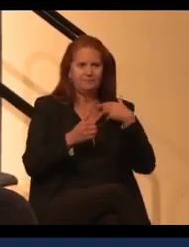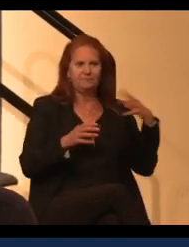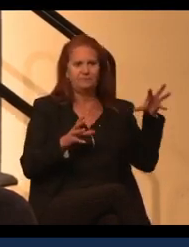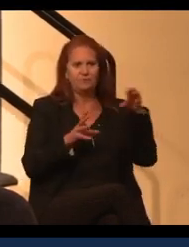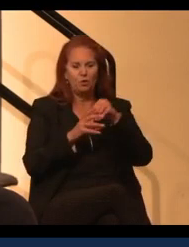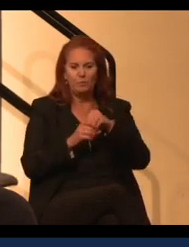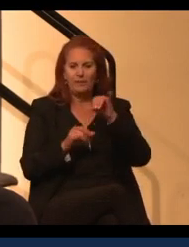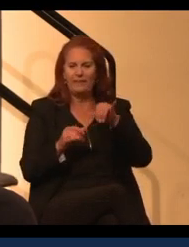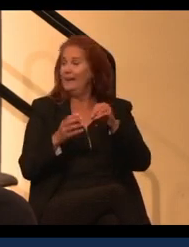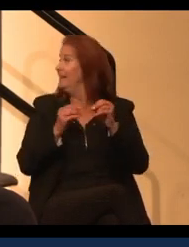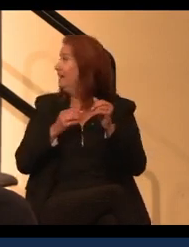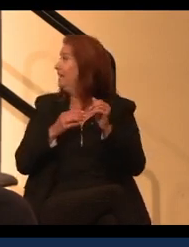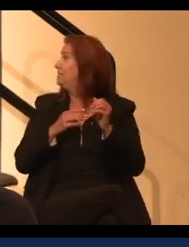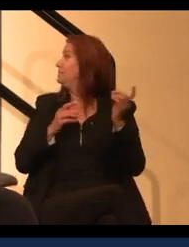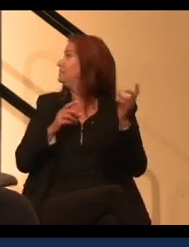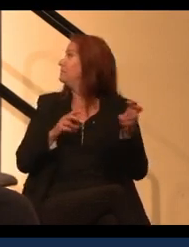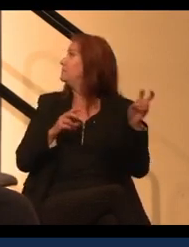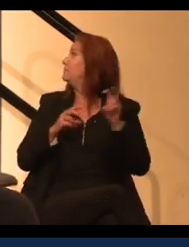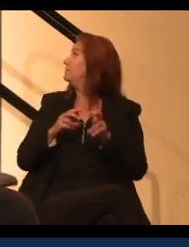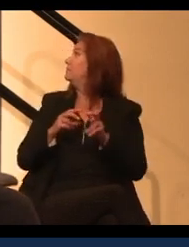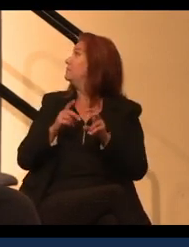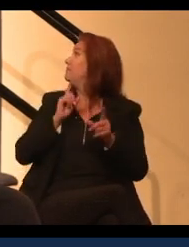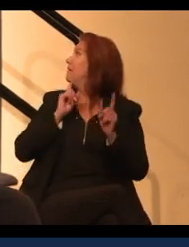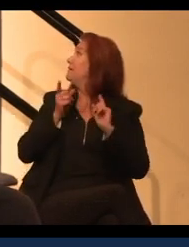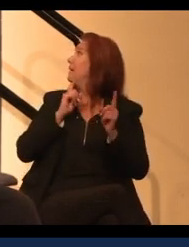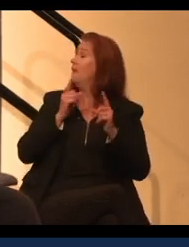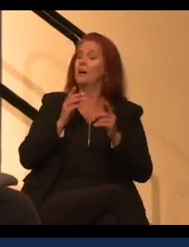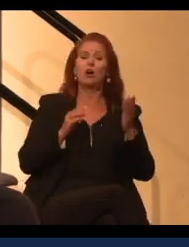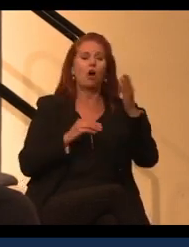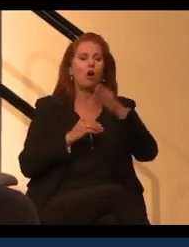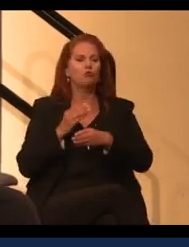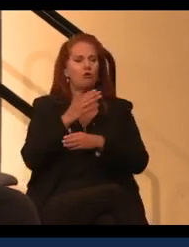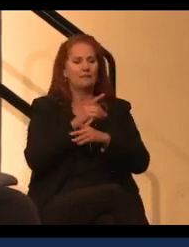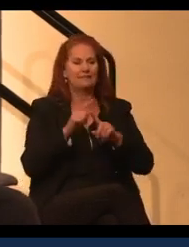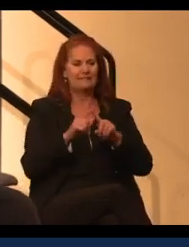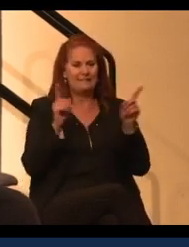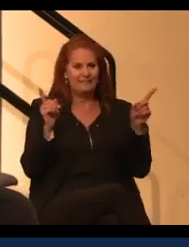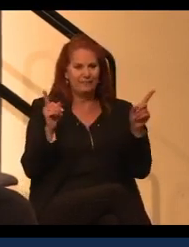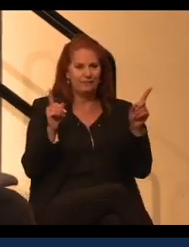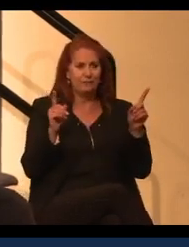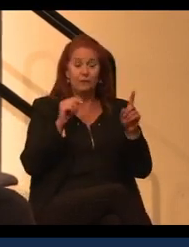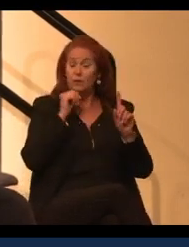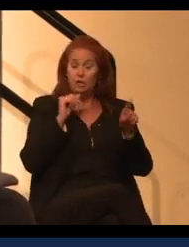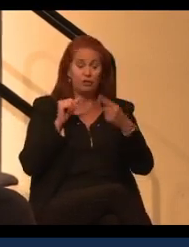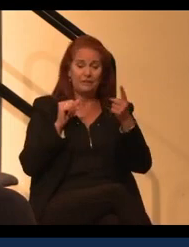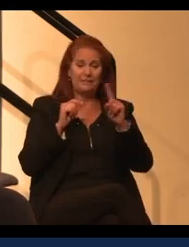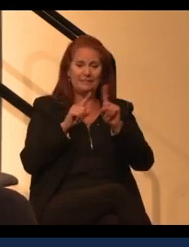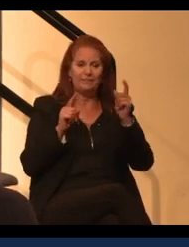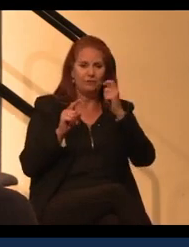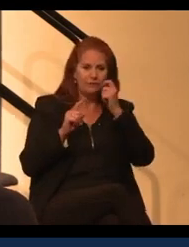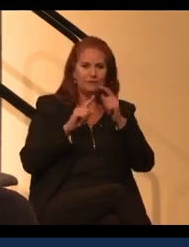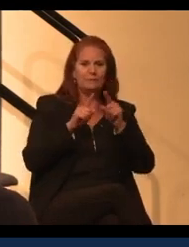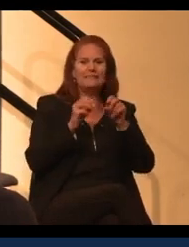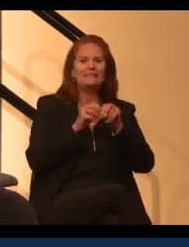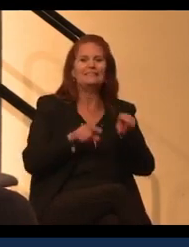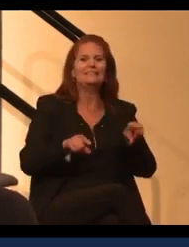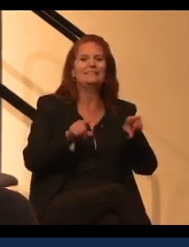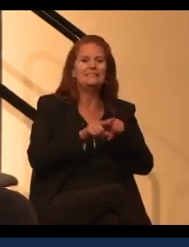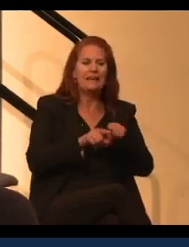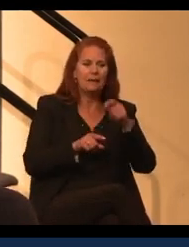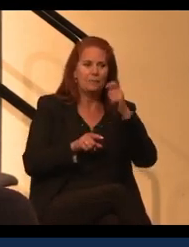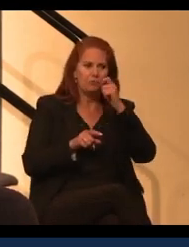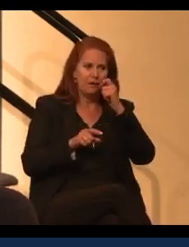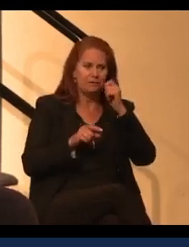that and dialogue across difference? Not just across different races, but especially within the same race for